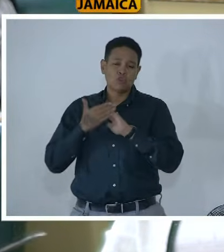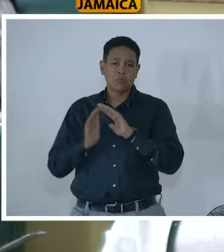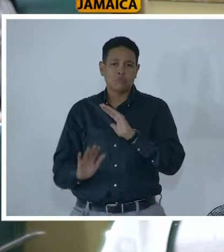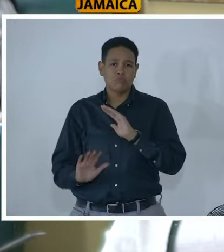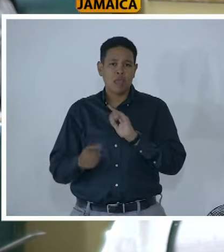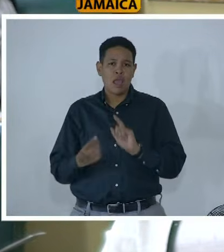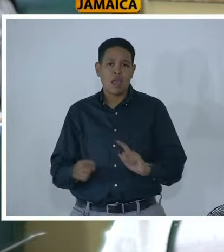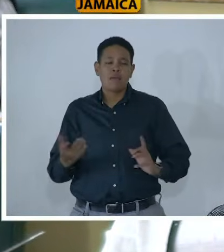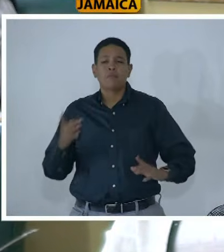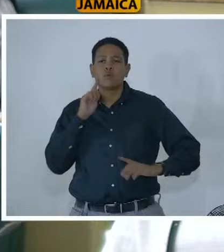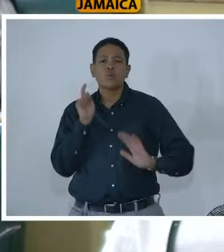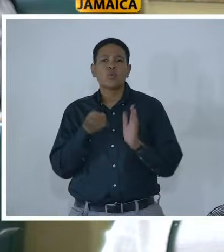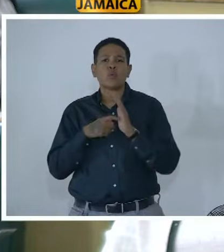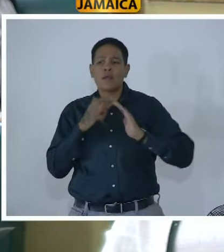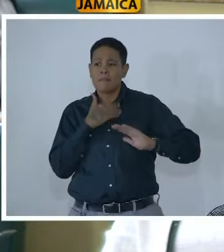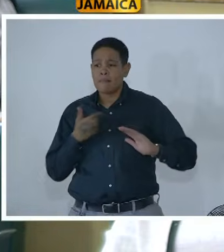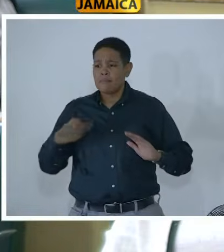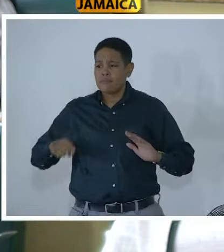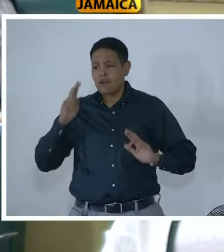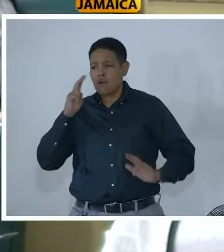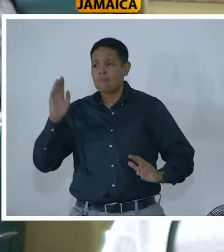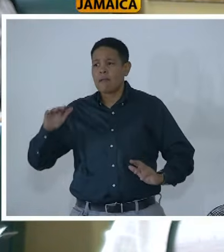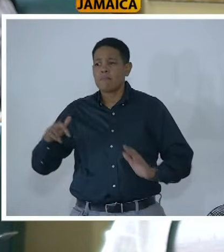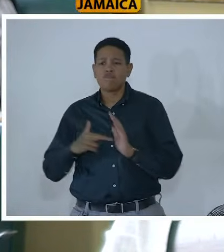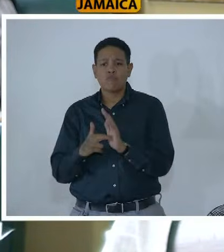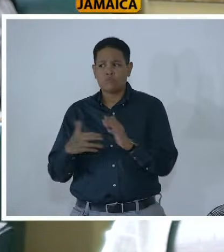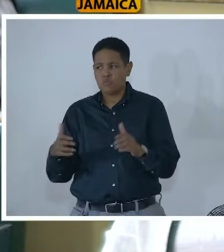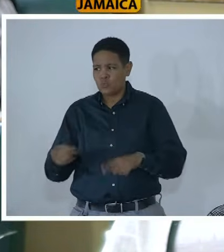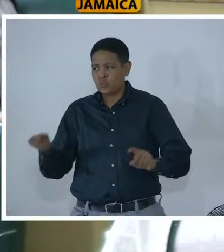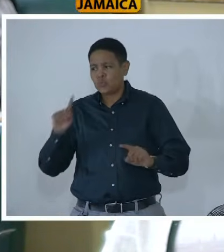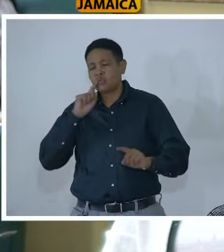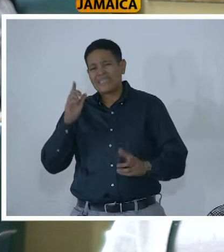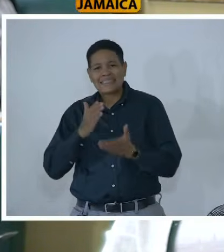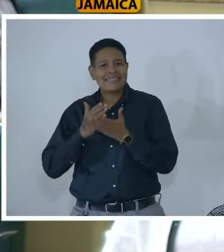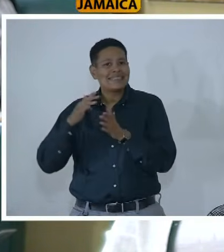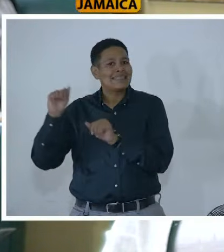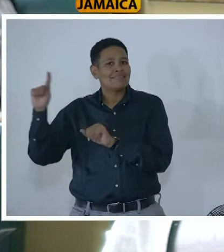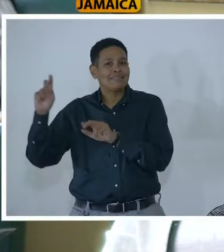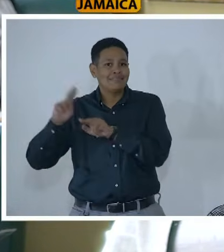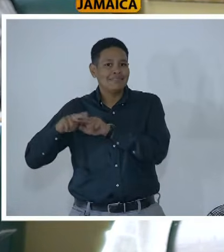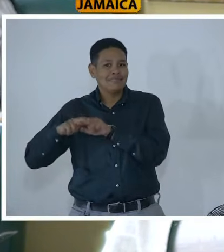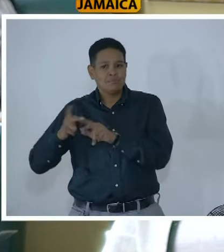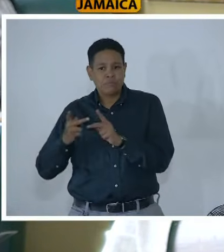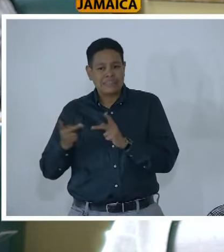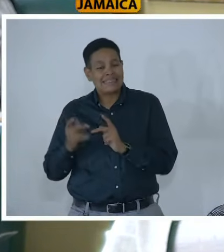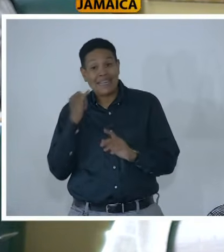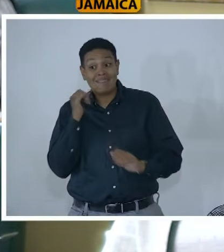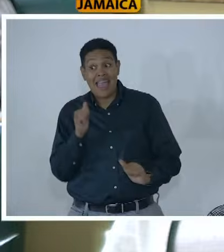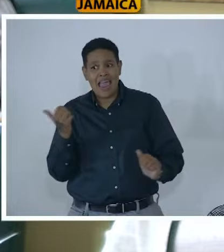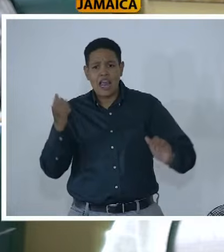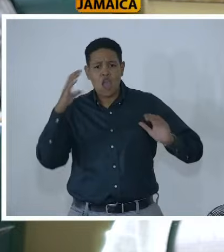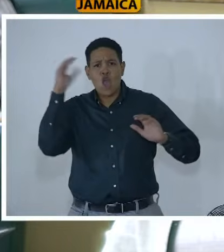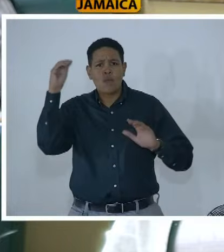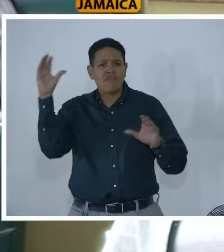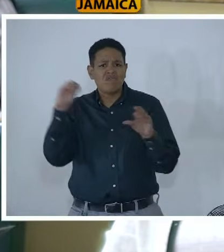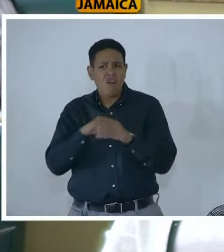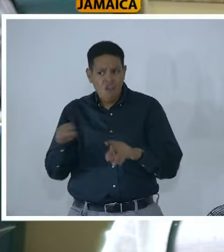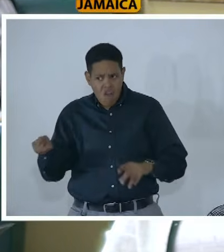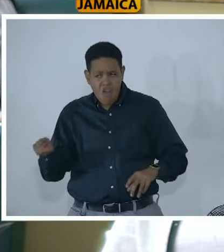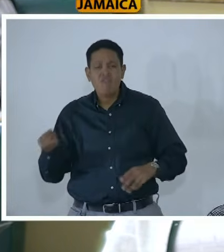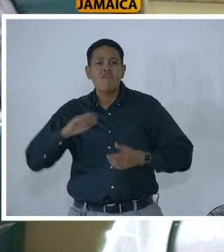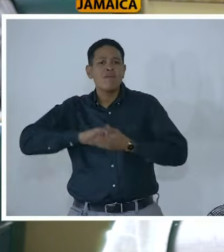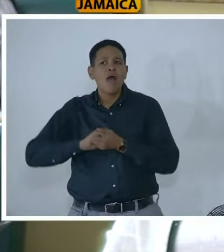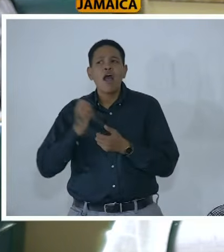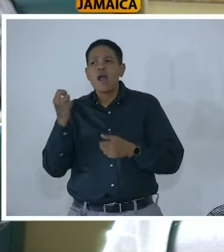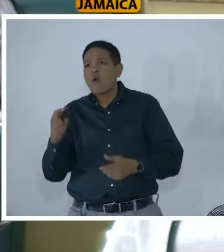Jamaica requires a member of this Honorable House of Representatives to vacate his seat if any firm in which he is a partner